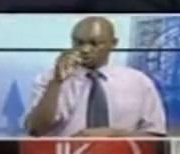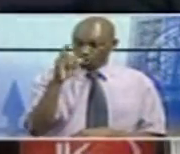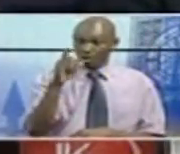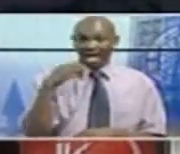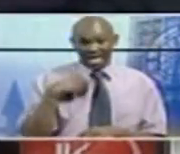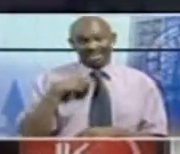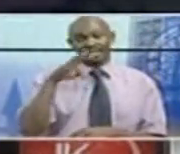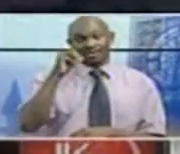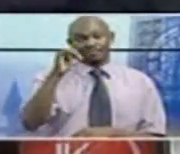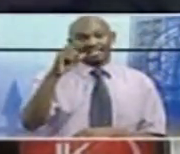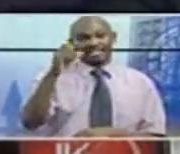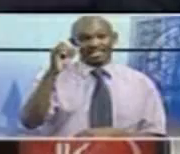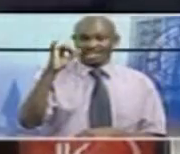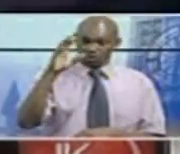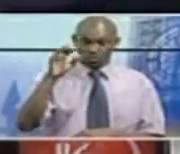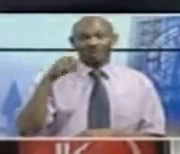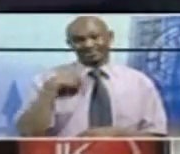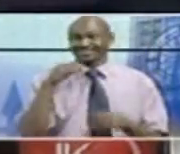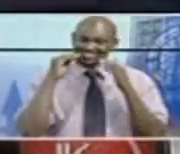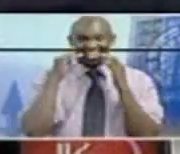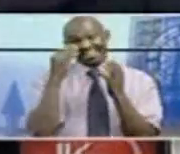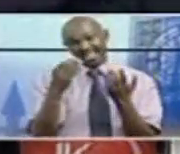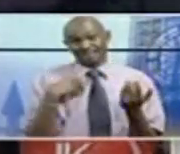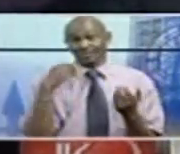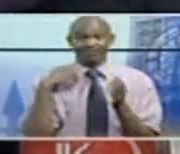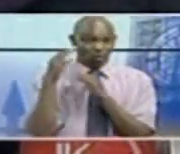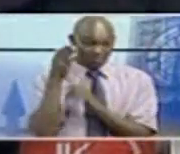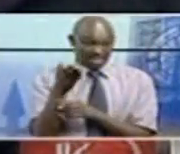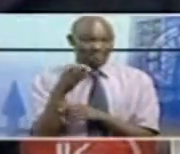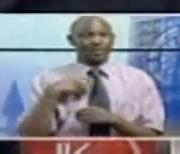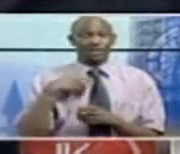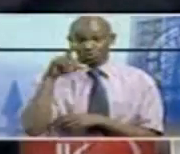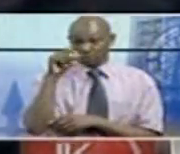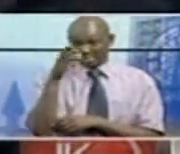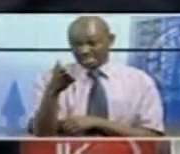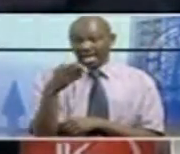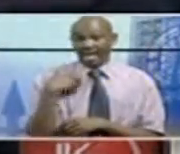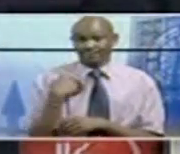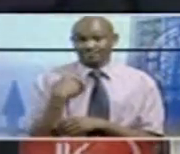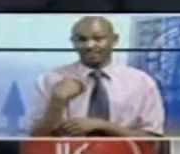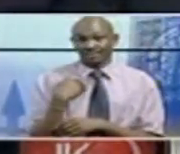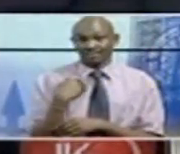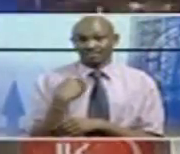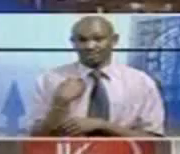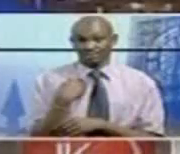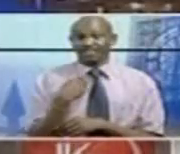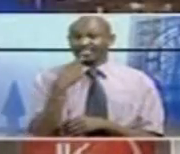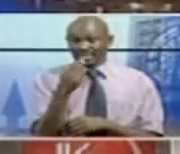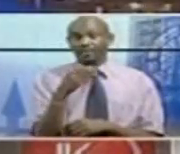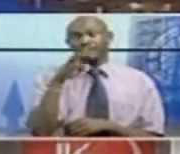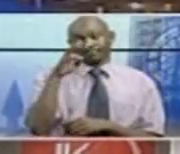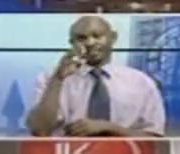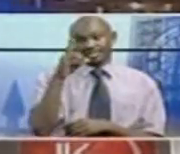Midiwo. At least they're smiling at some issues. There is hope. In fact, it brings me to one of your tweets. David K. Rono, you say, tell Midiwo